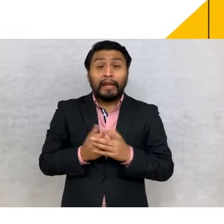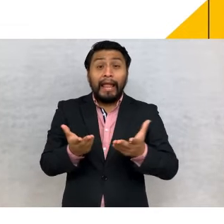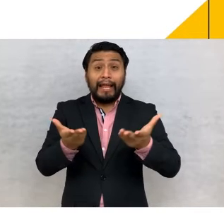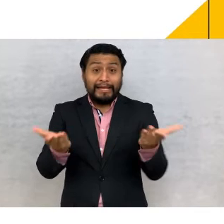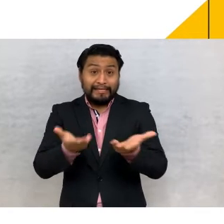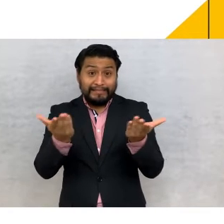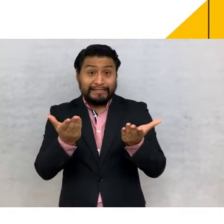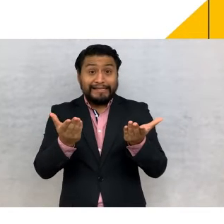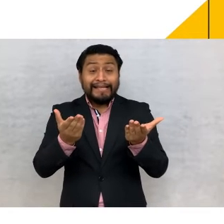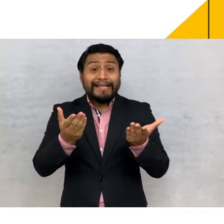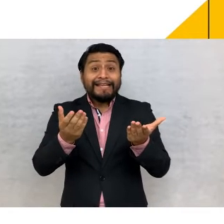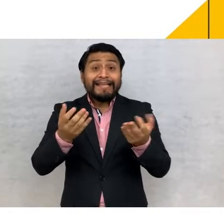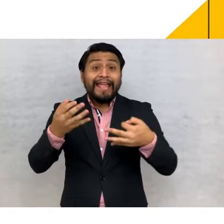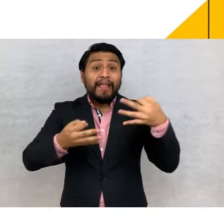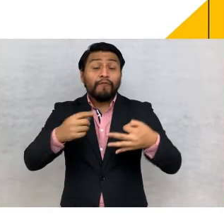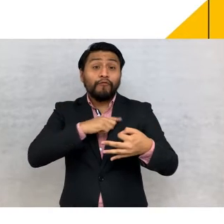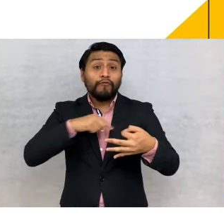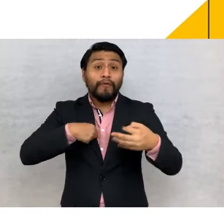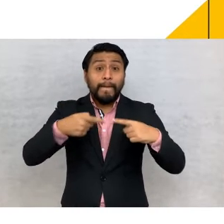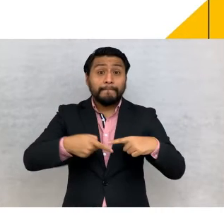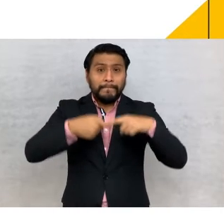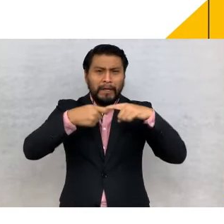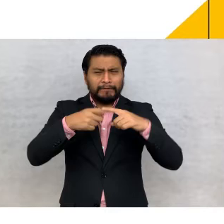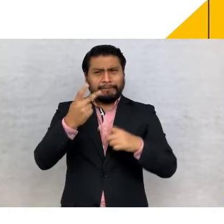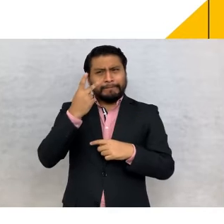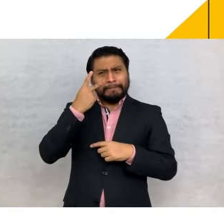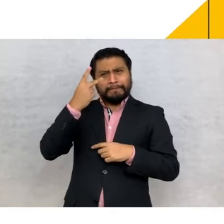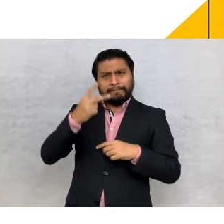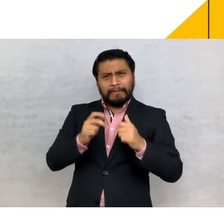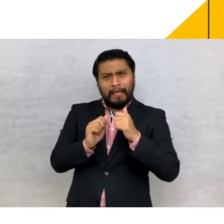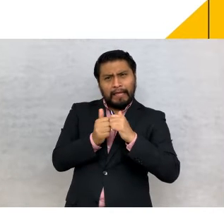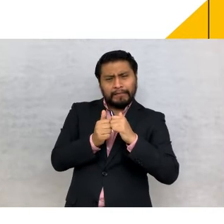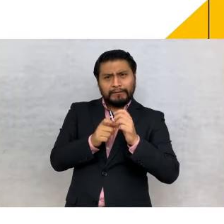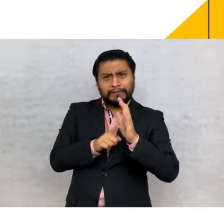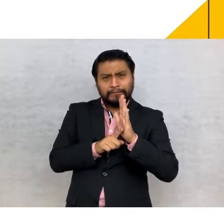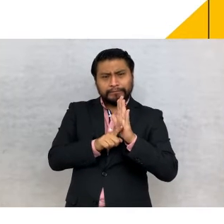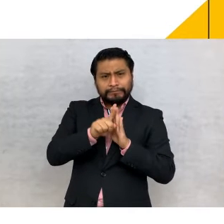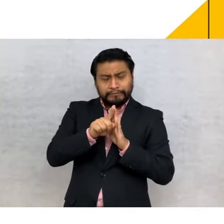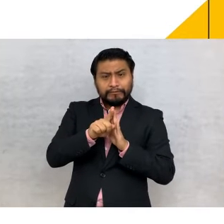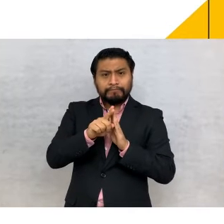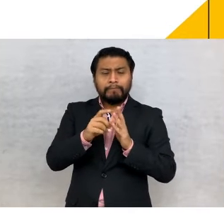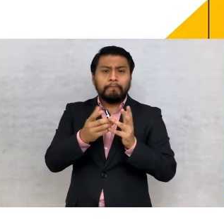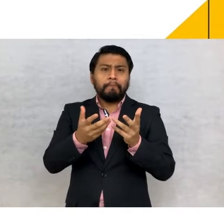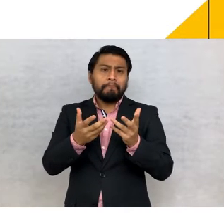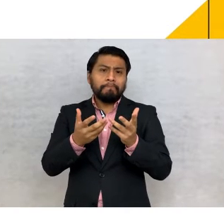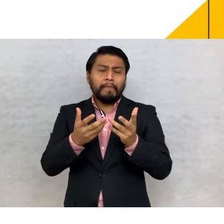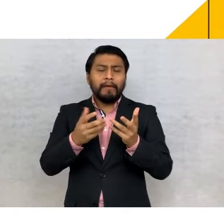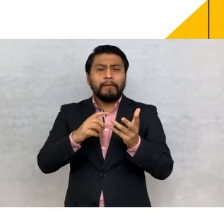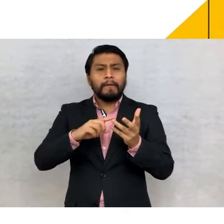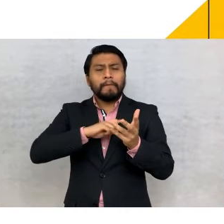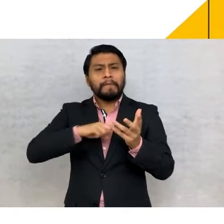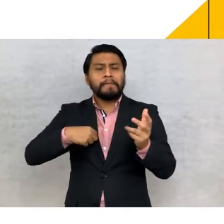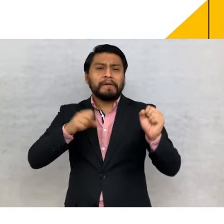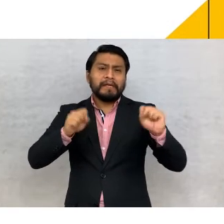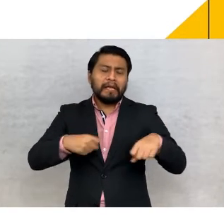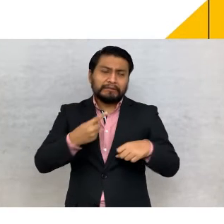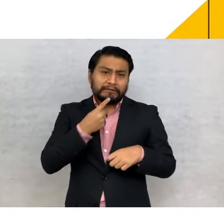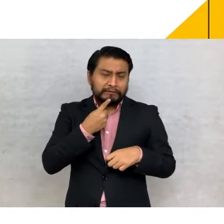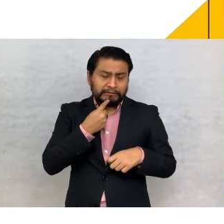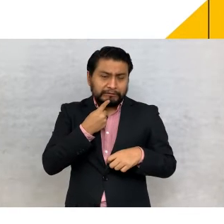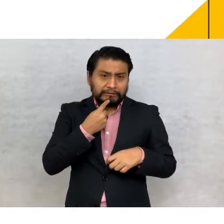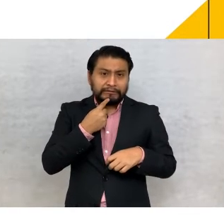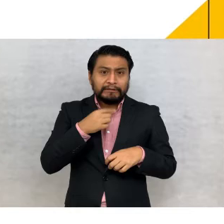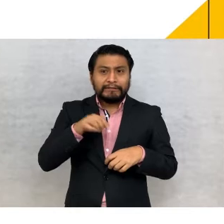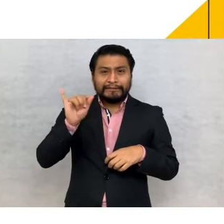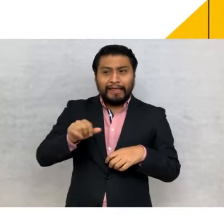Here, if we pause to consider the first tendency, the bloodiest, in a manner of speaking, that is,